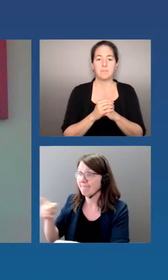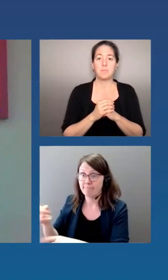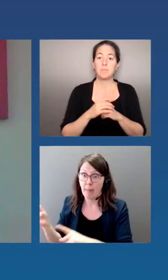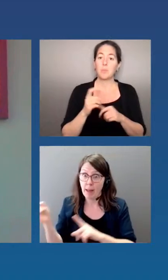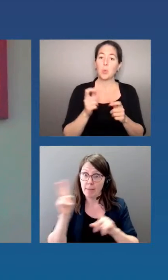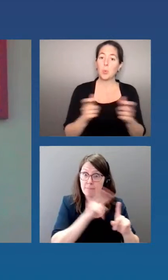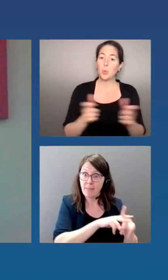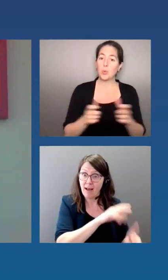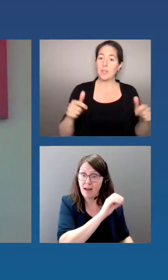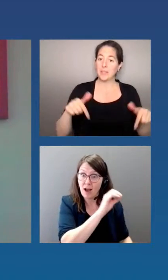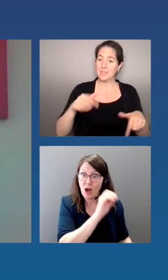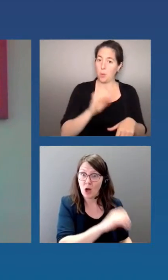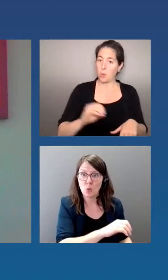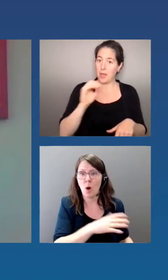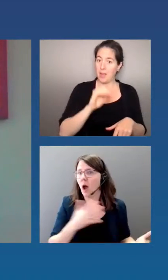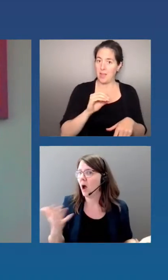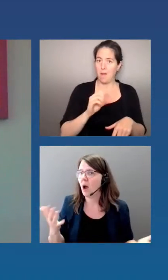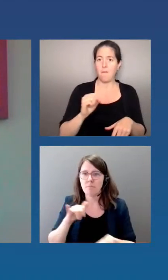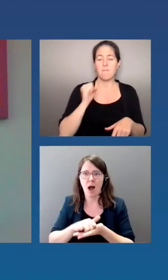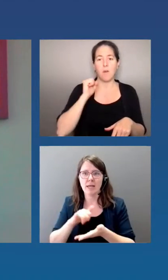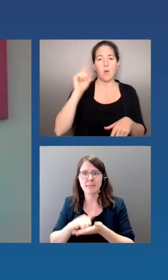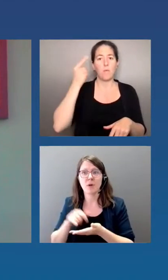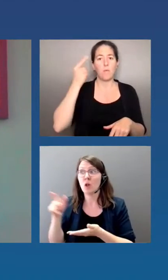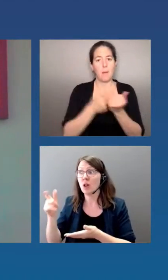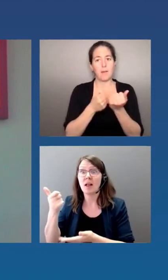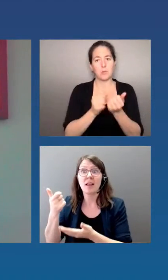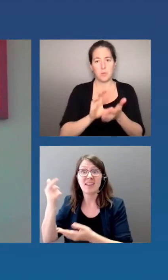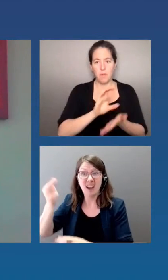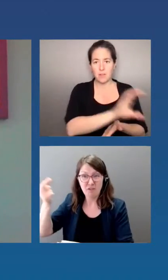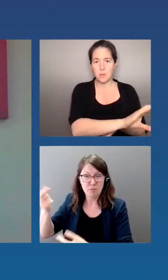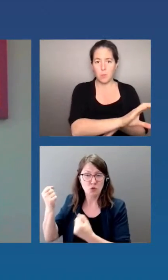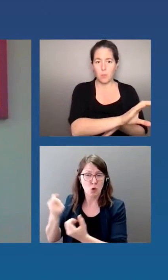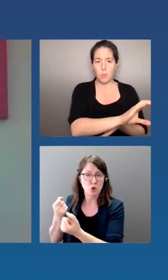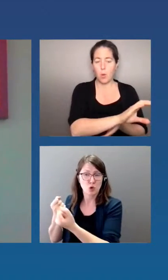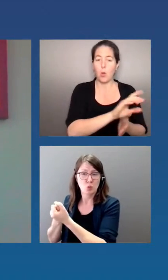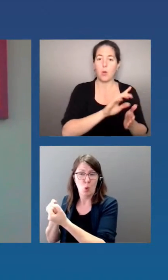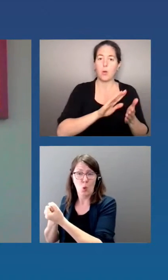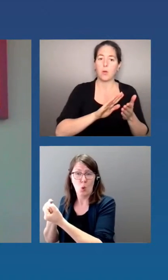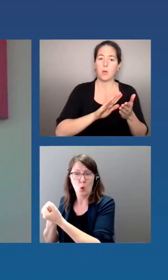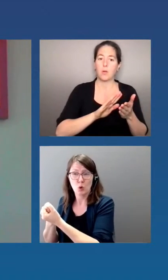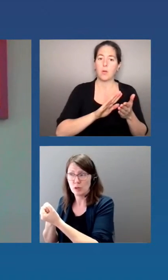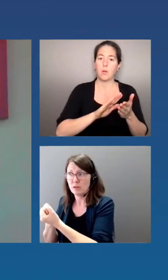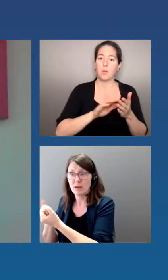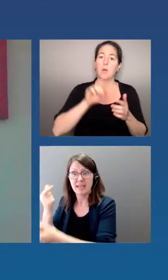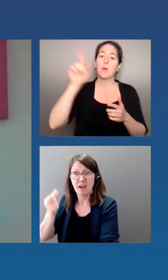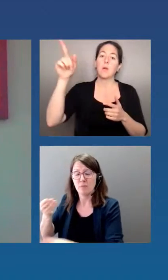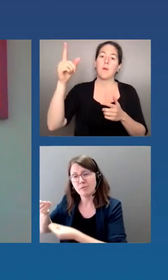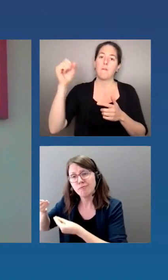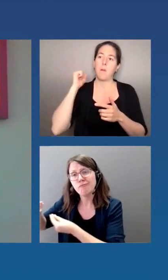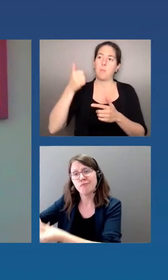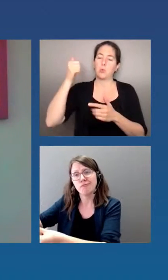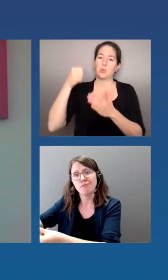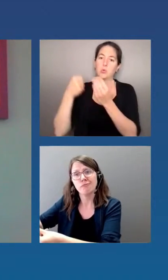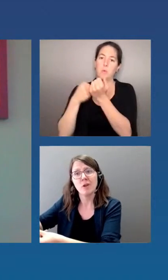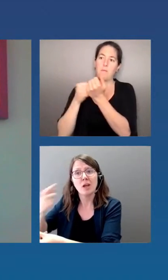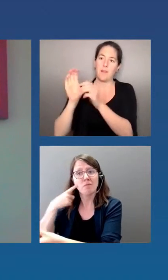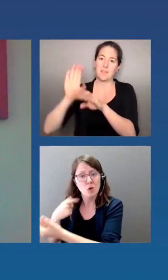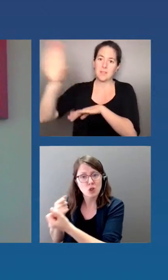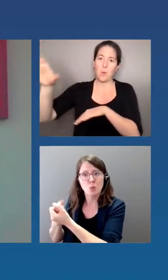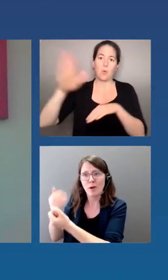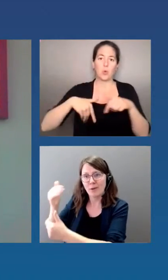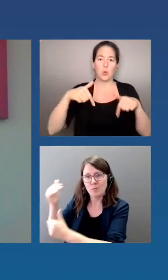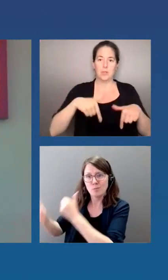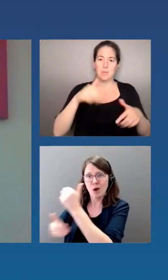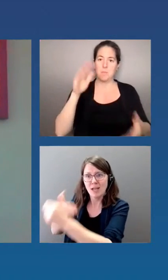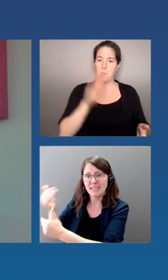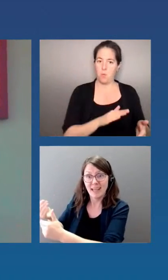Green Energy Act years ago. We can't get into a situation where all of a sudden it's going to cost taxpayers, an